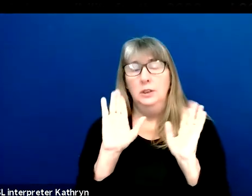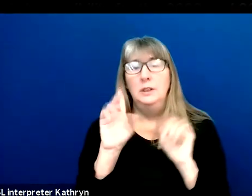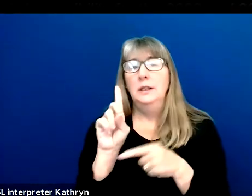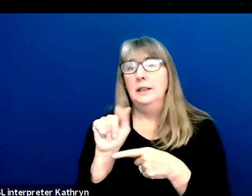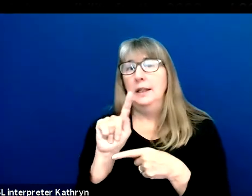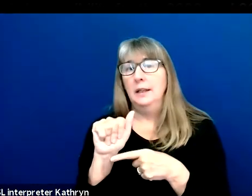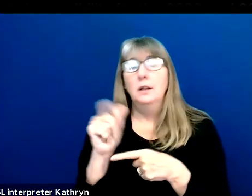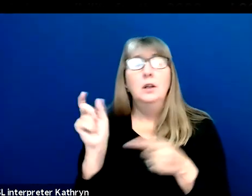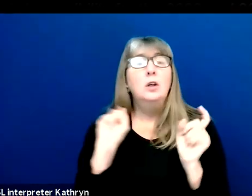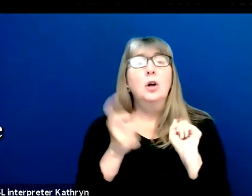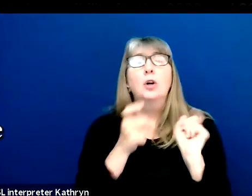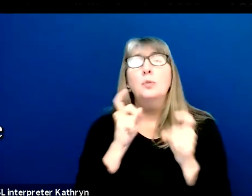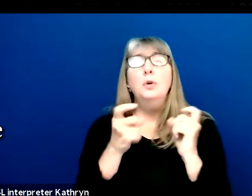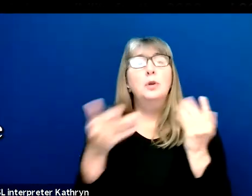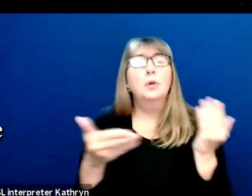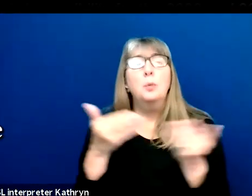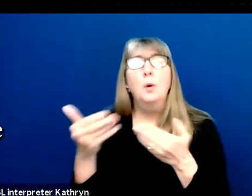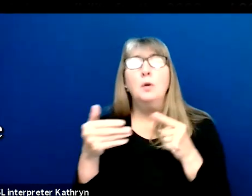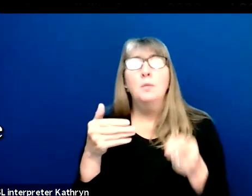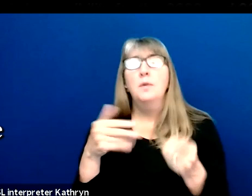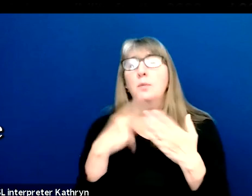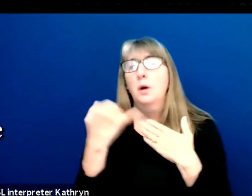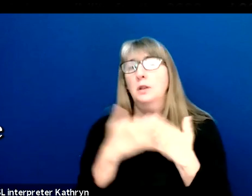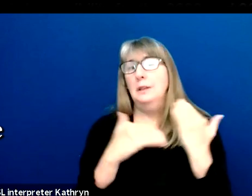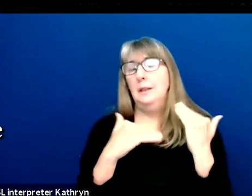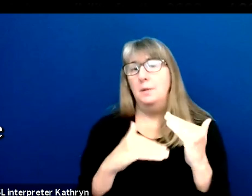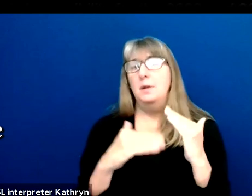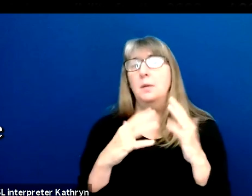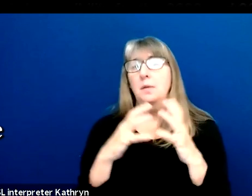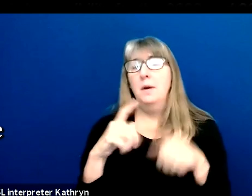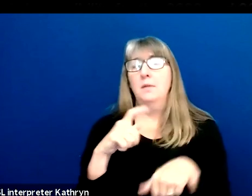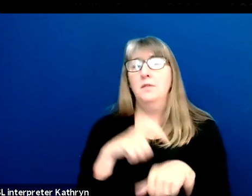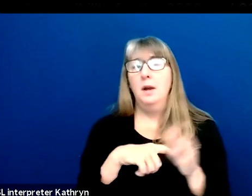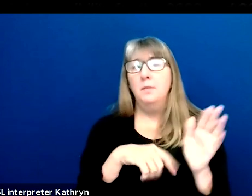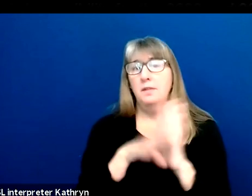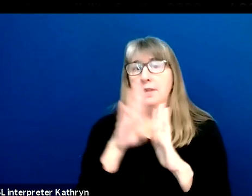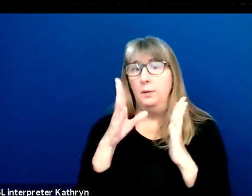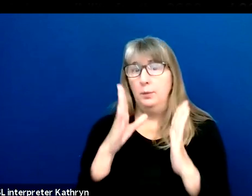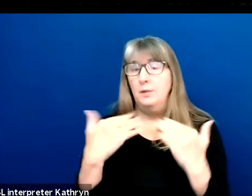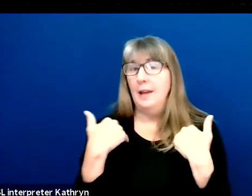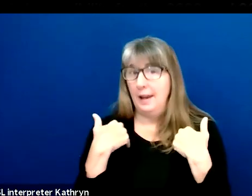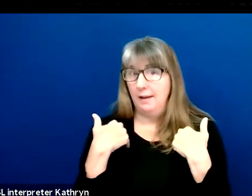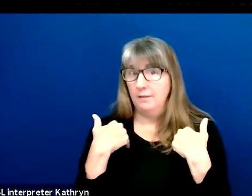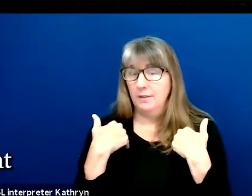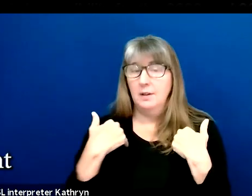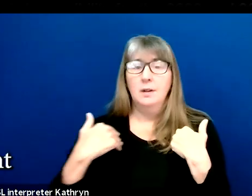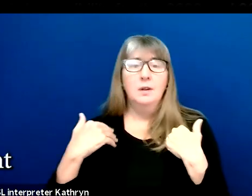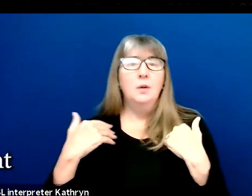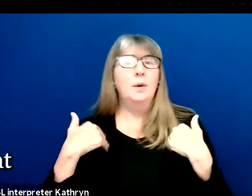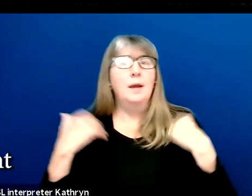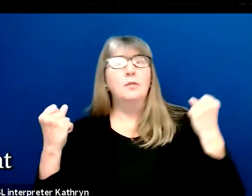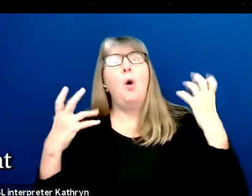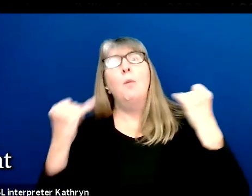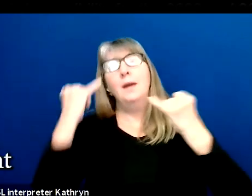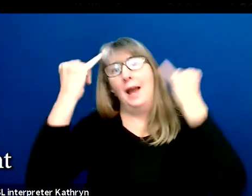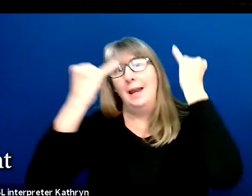always welcome. This is very much a project that is limited by the amount of time developers have. We have far more ideas for what we want to do with